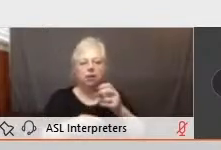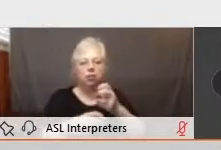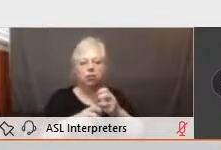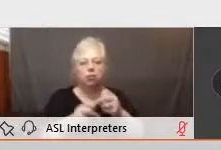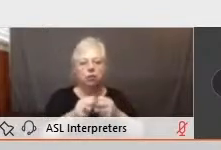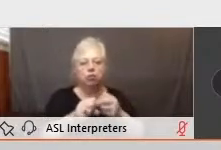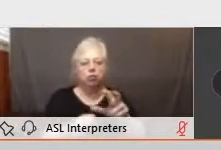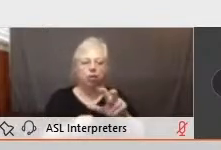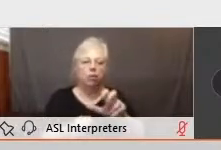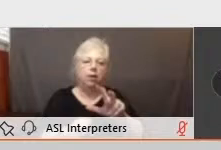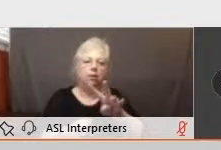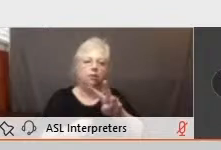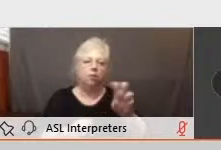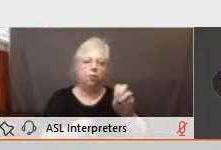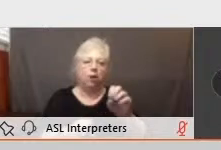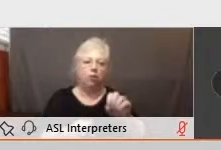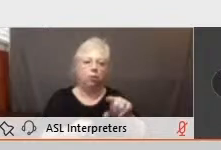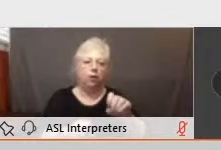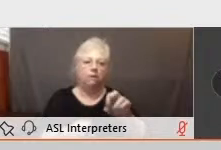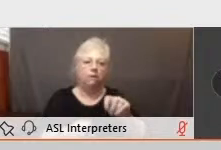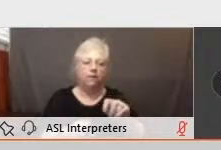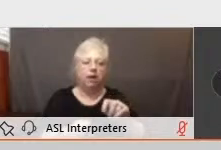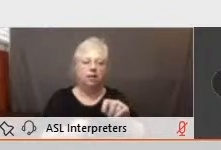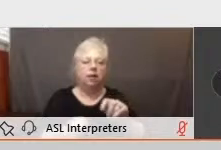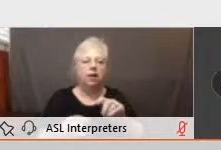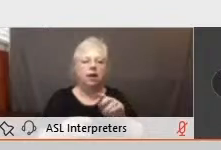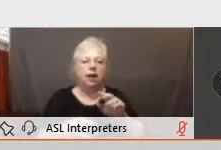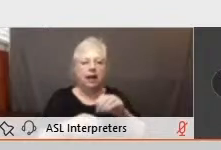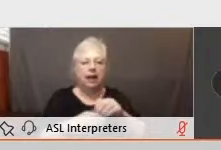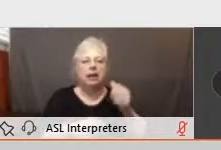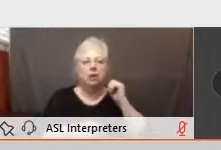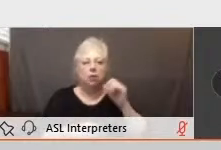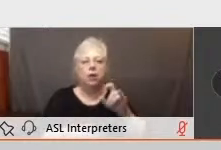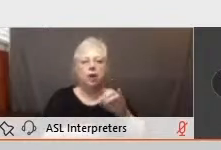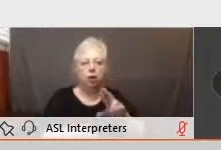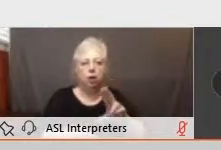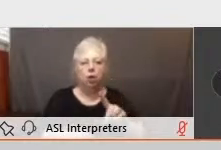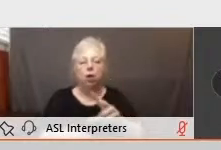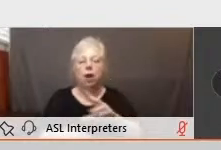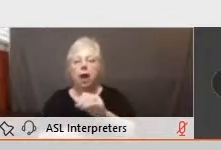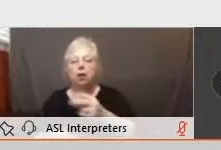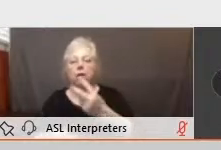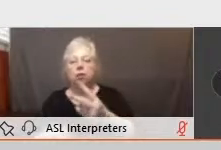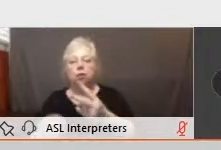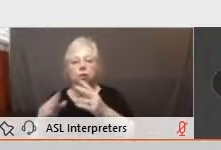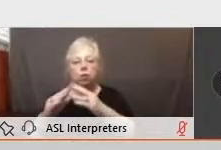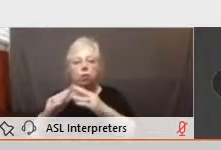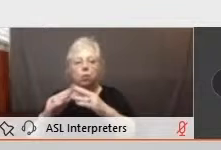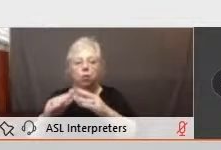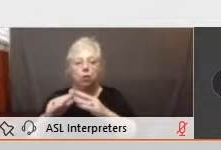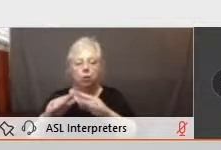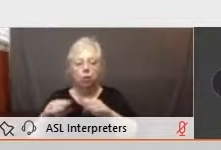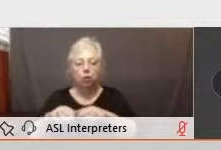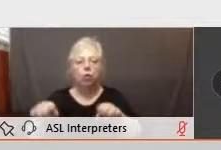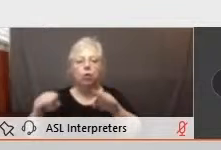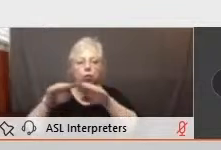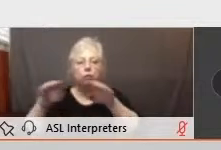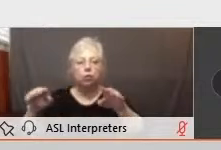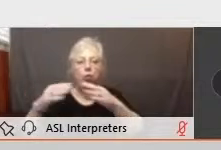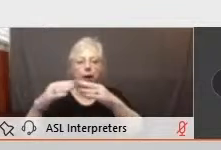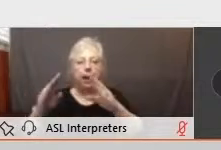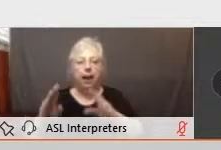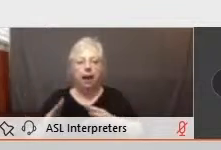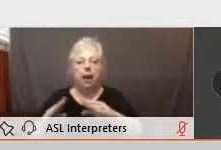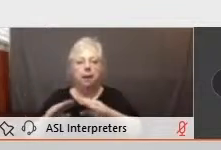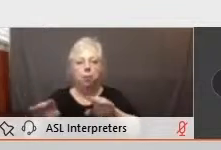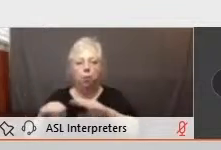square feet extending into the rear yard, and a 2-story pool house, which is a